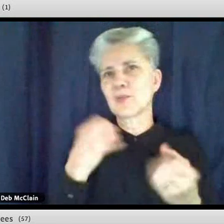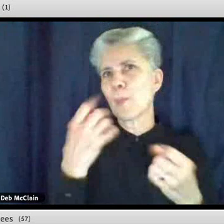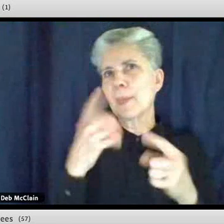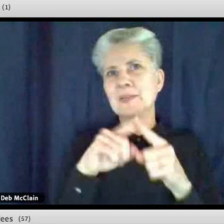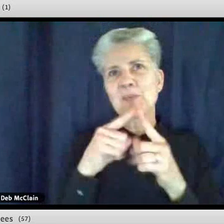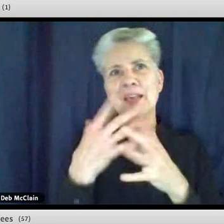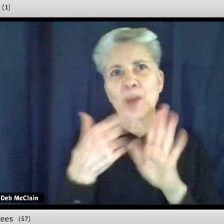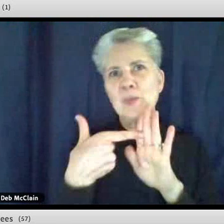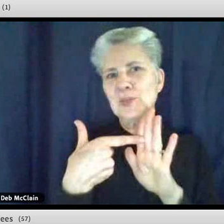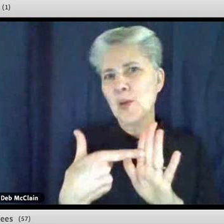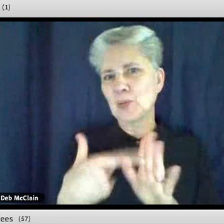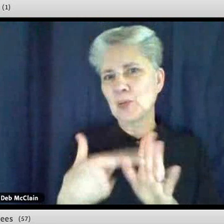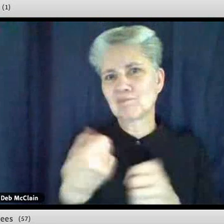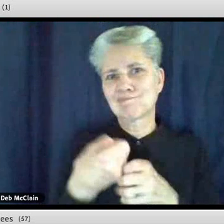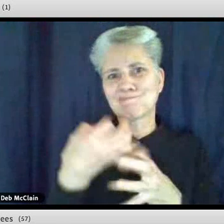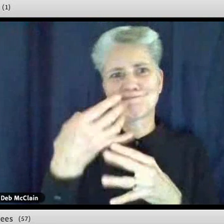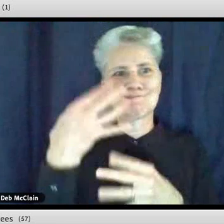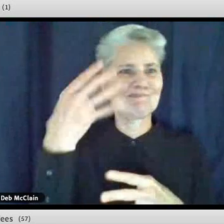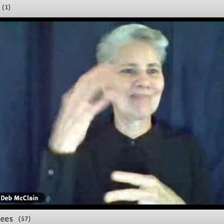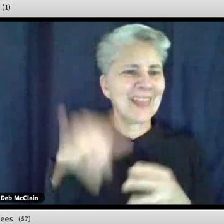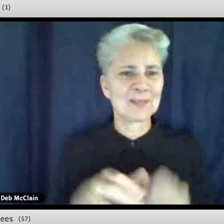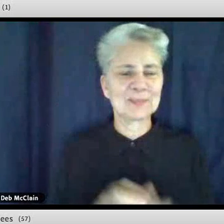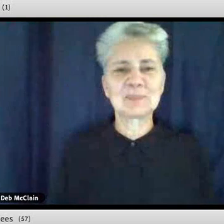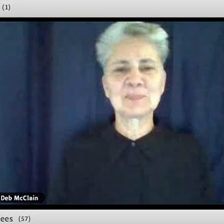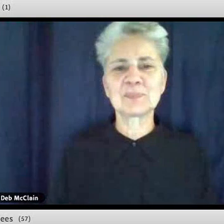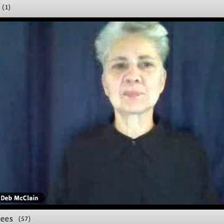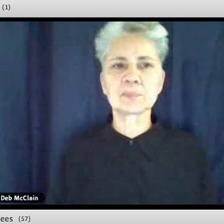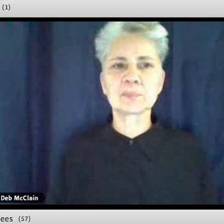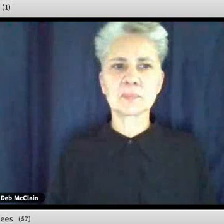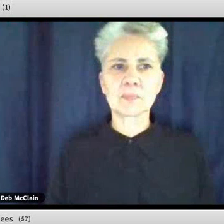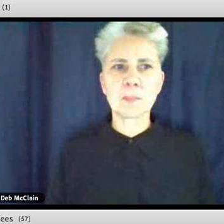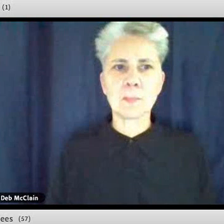Here we go. Sorry, I have so many things I want to show you.